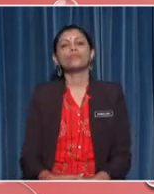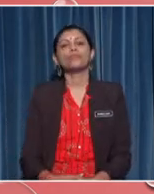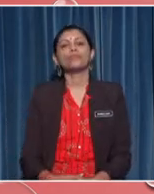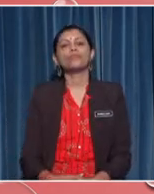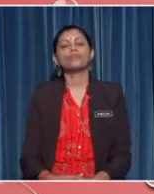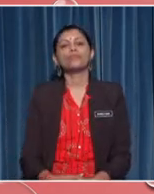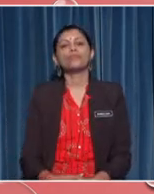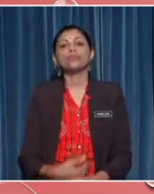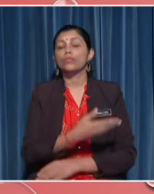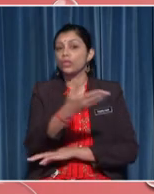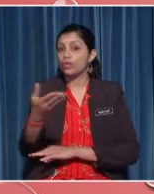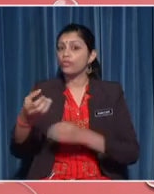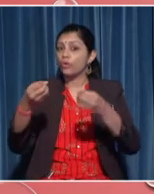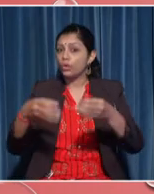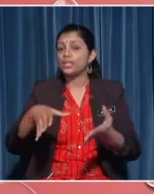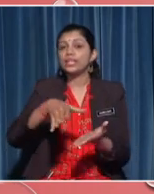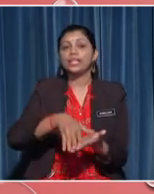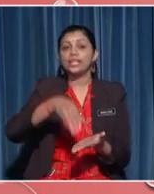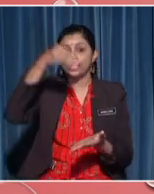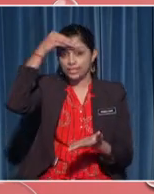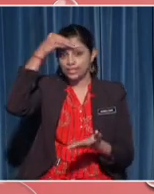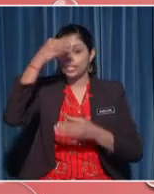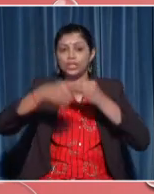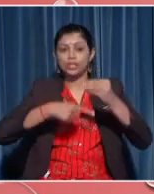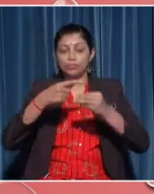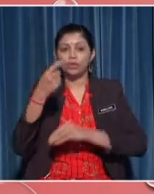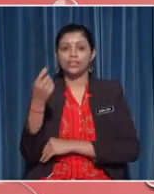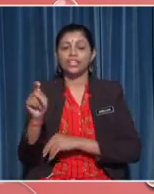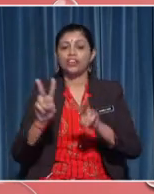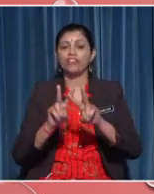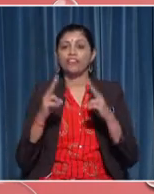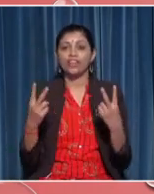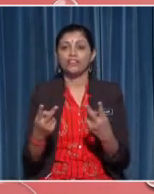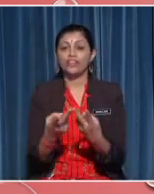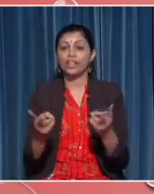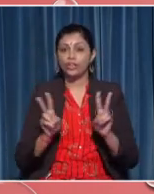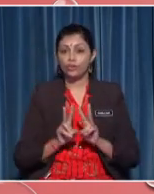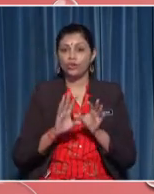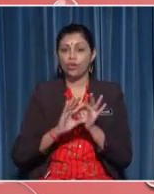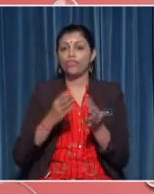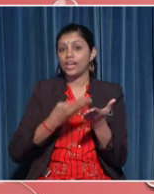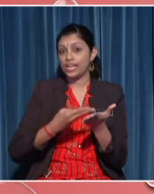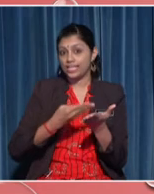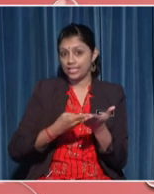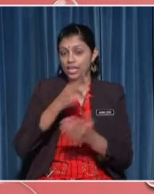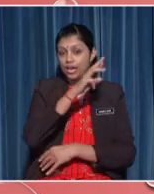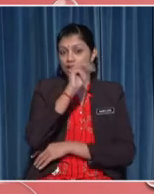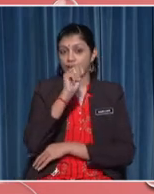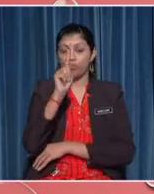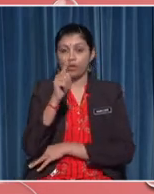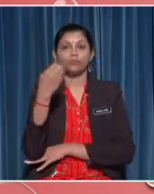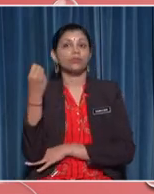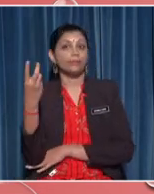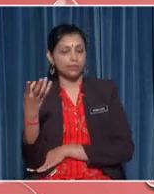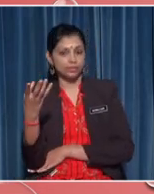We have already learned about the value of currency. Now, there are some questions for